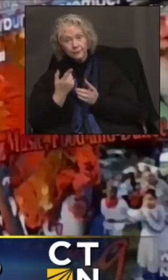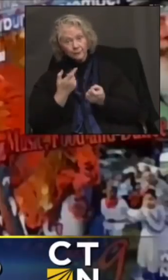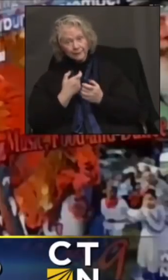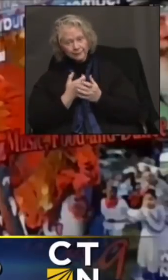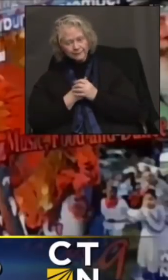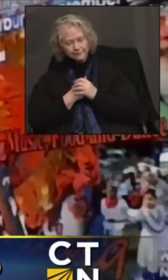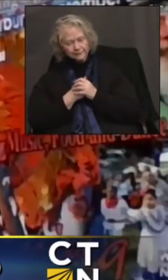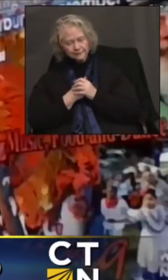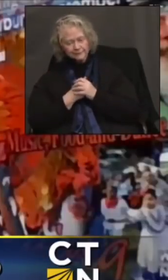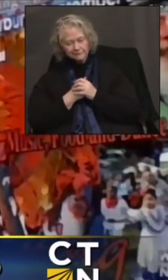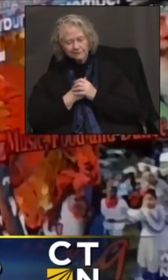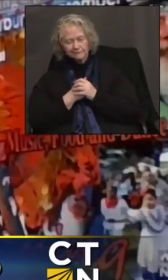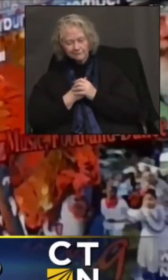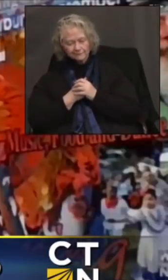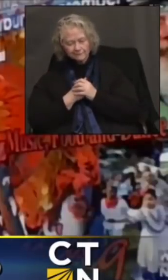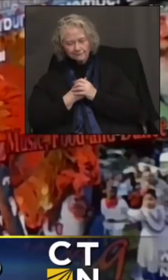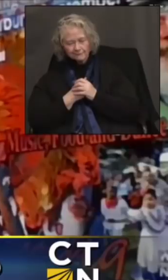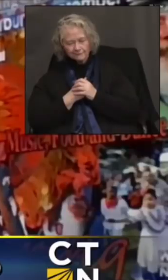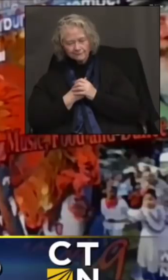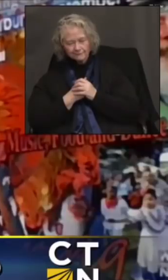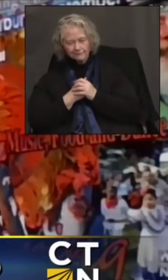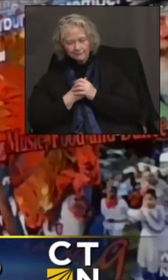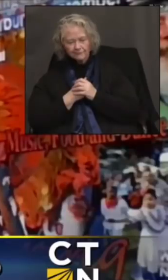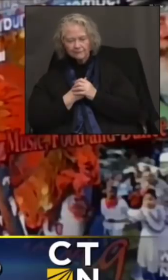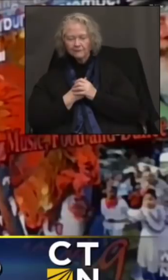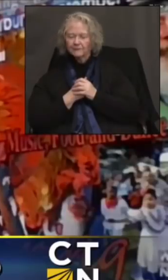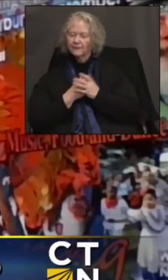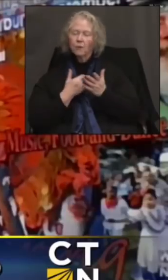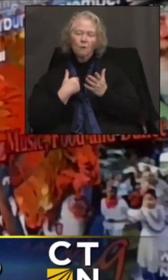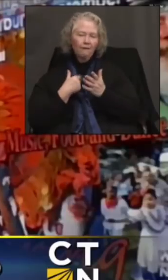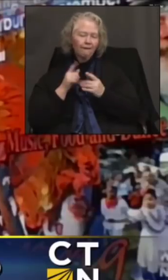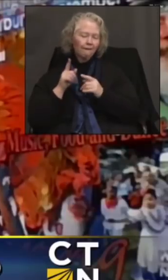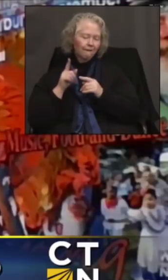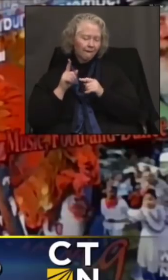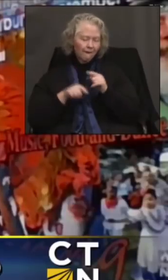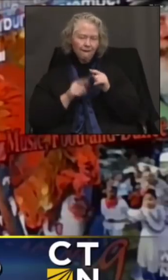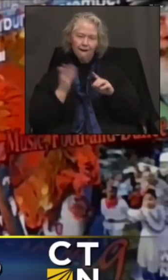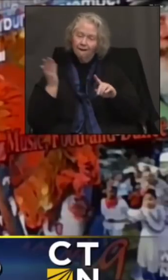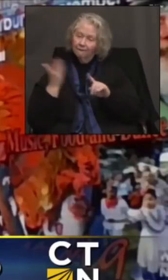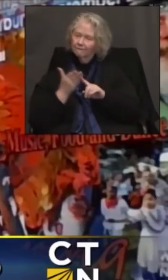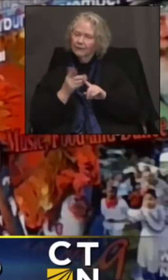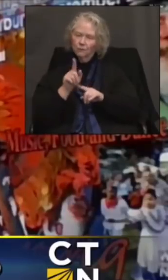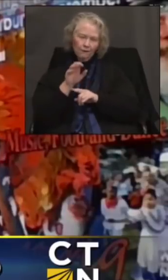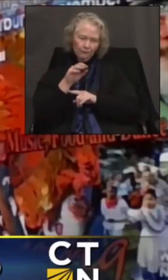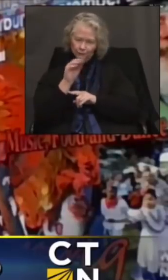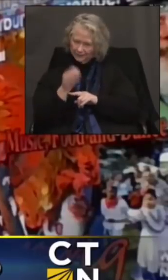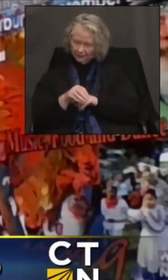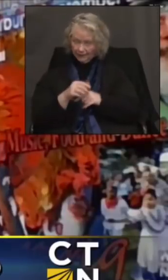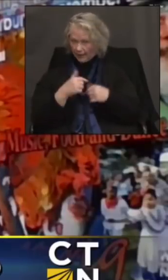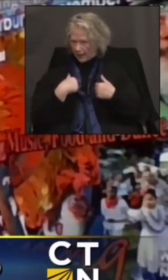And listen, we are not going to be able to convince everybody. I am not a